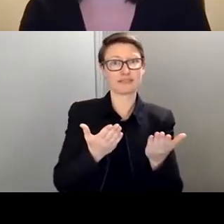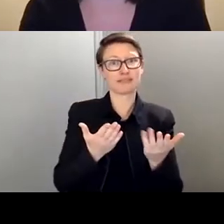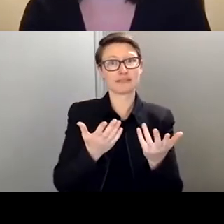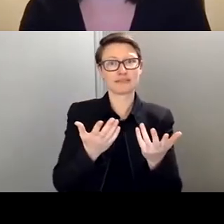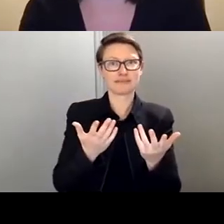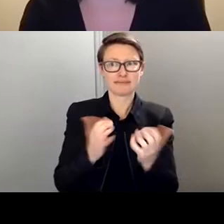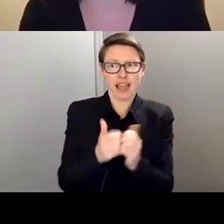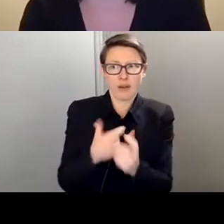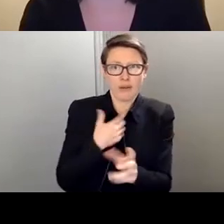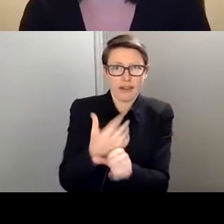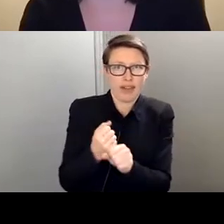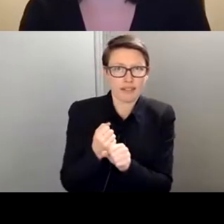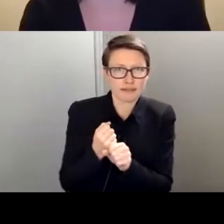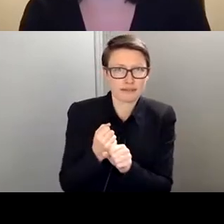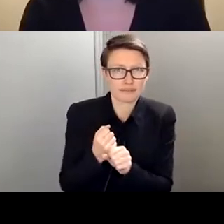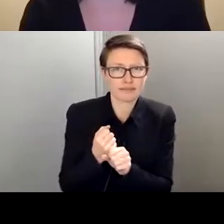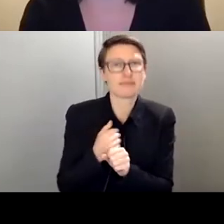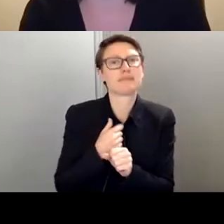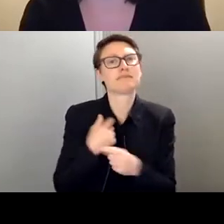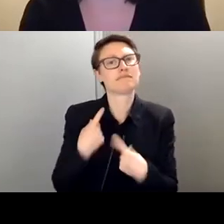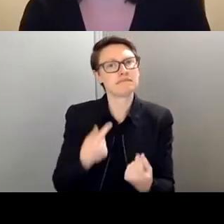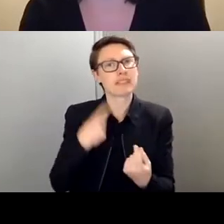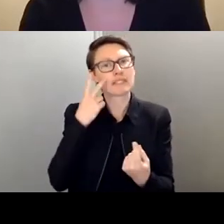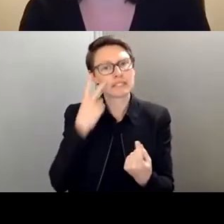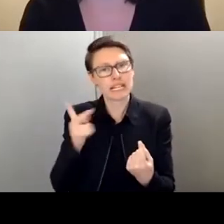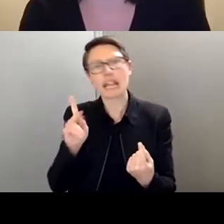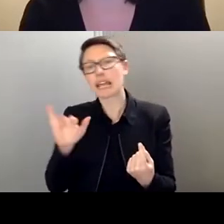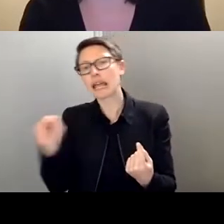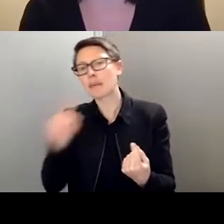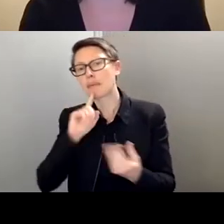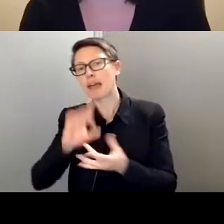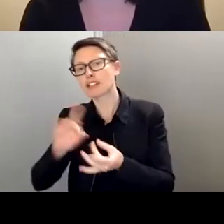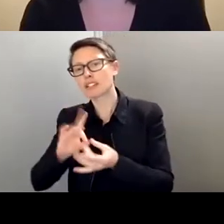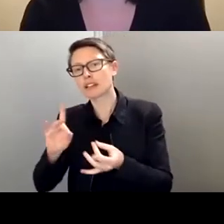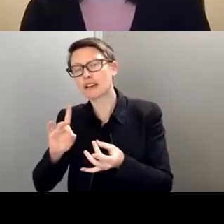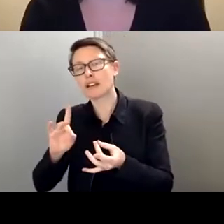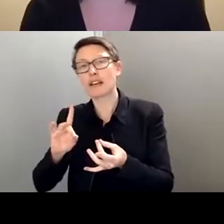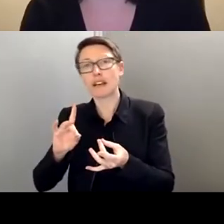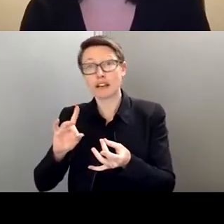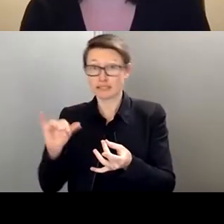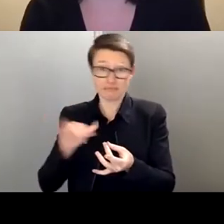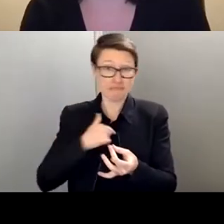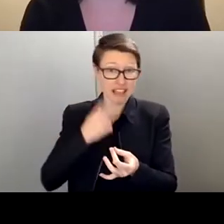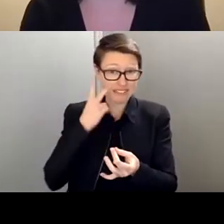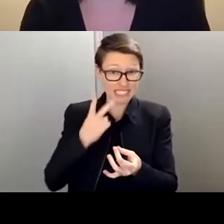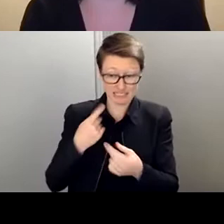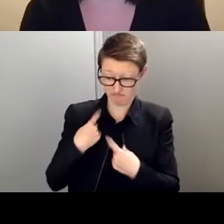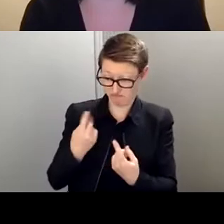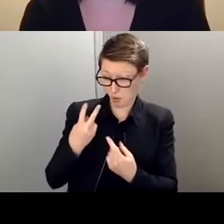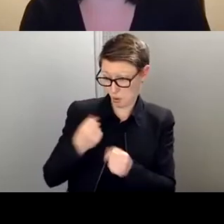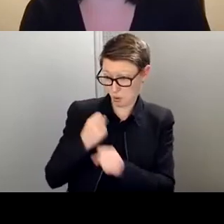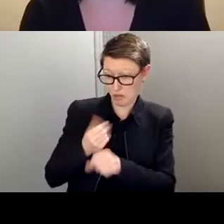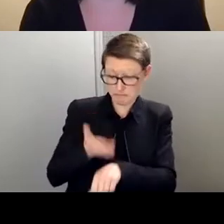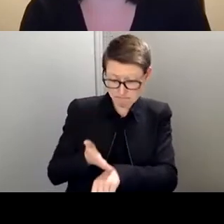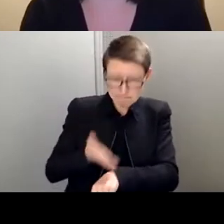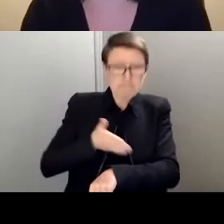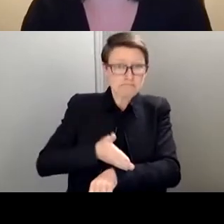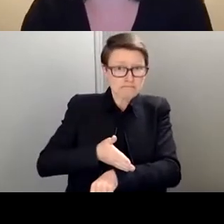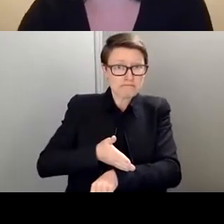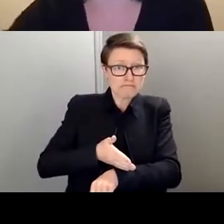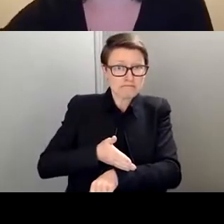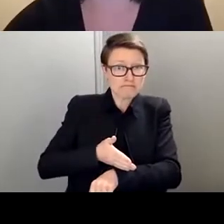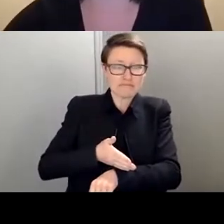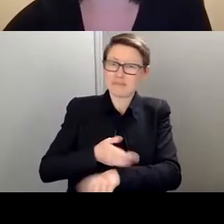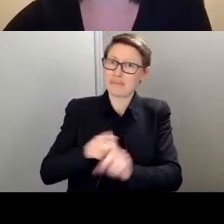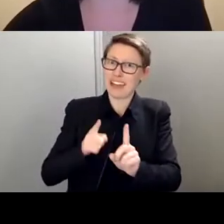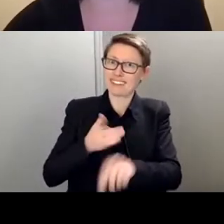I have seen a shift to Kim's point. I have seen a shift positively over the last couple of years. I think we can do a